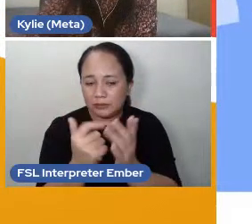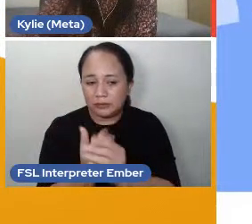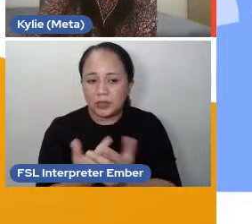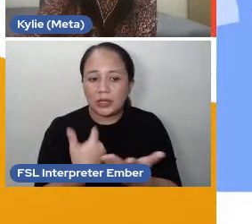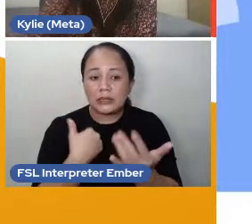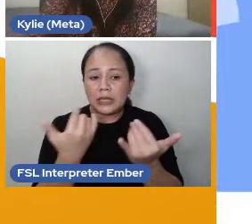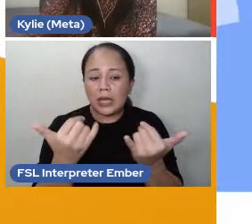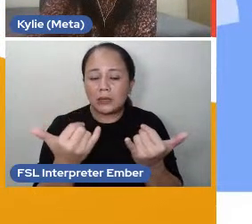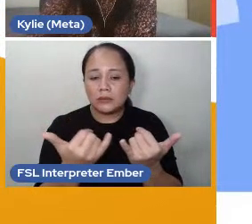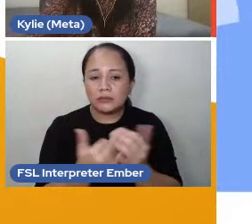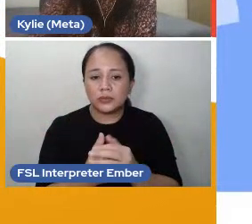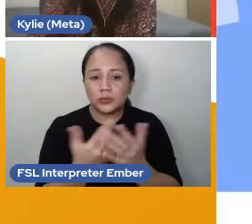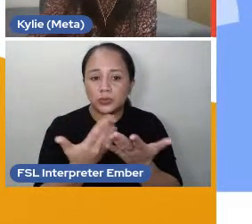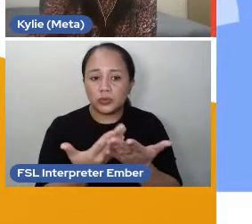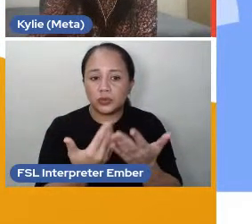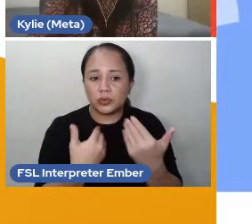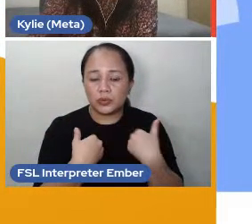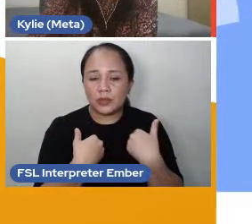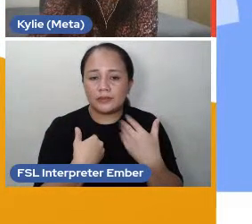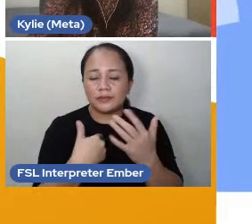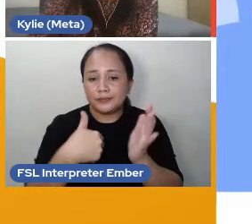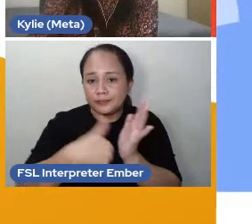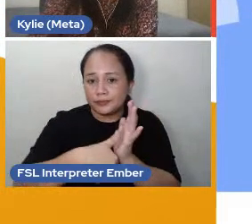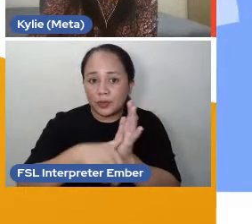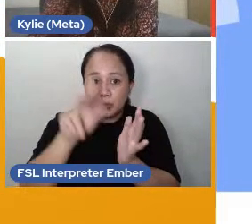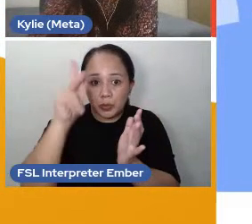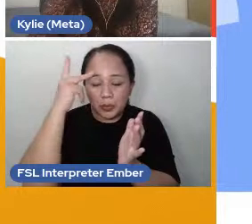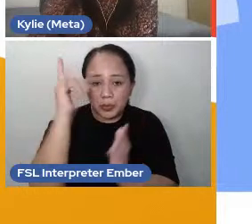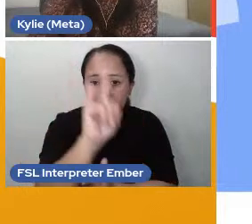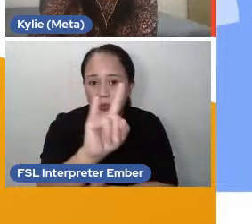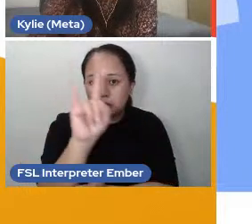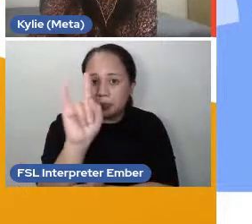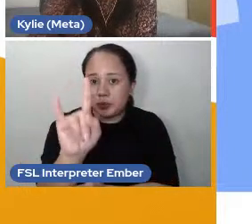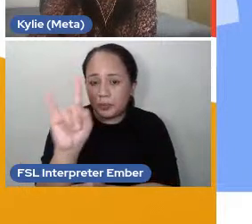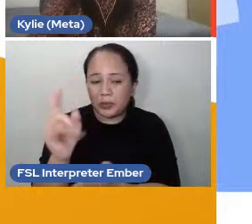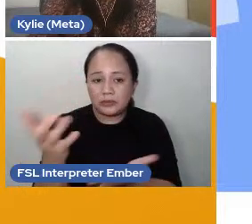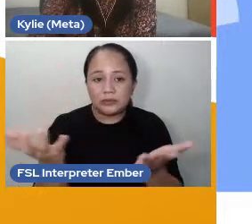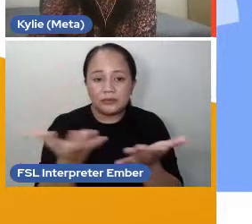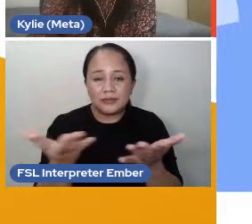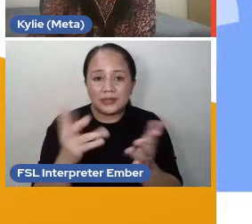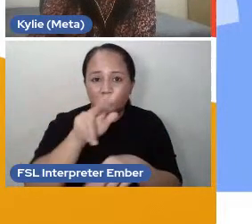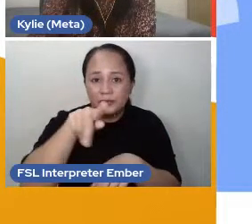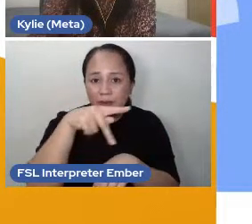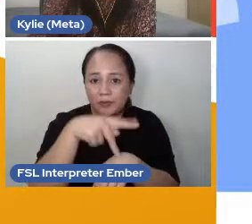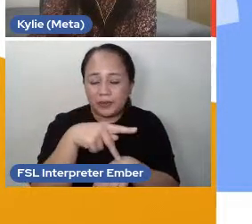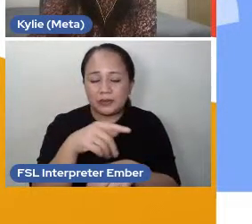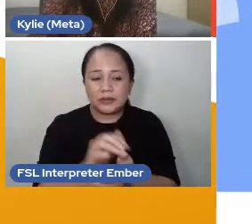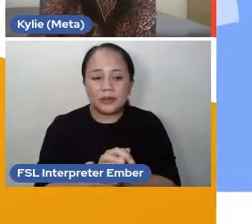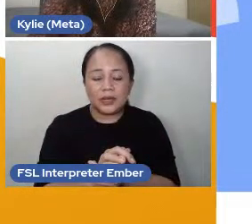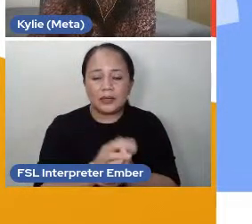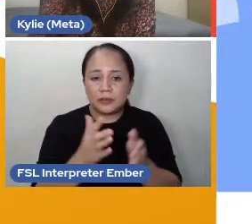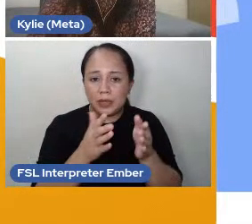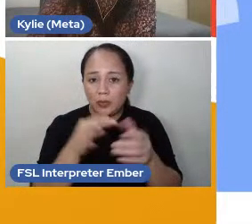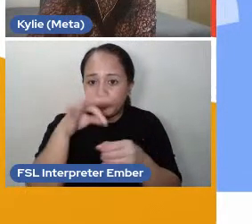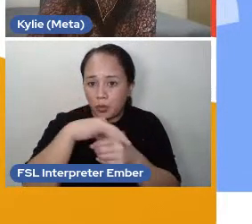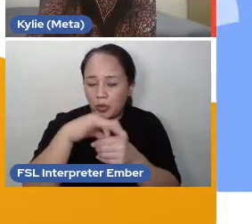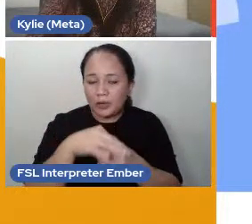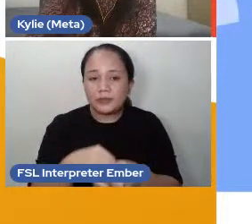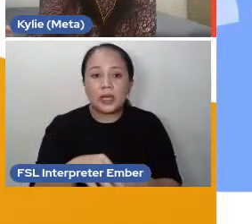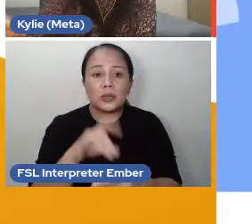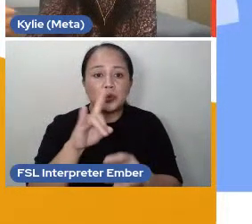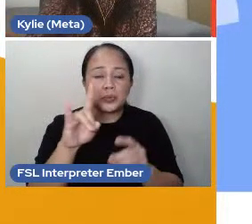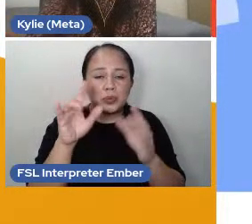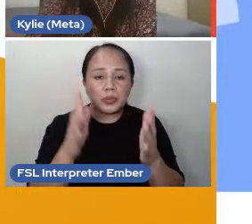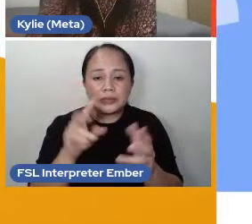to run political or electoral advertising ads in the Philippines on our platform, advertisers need to